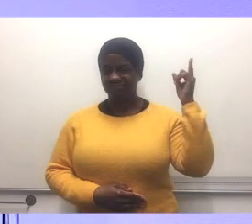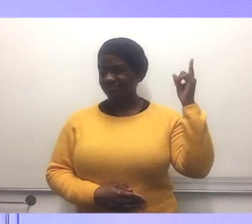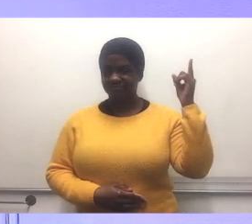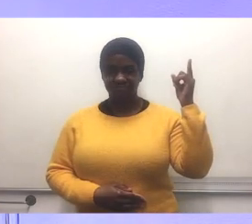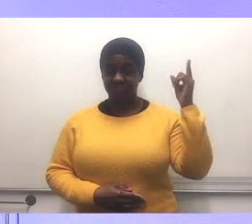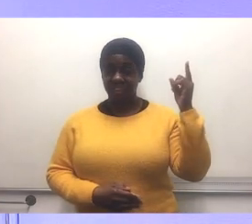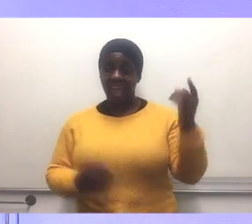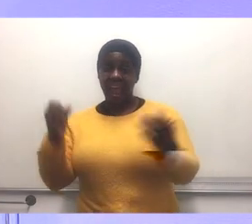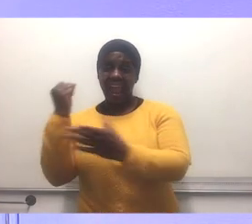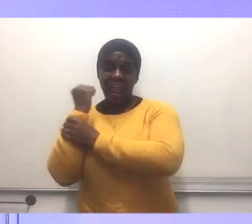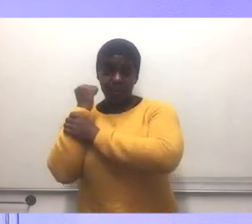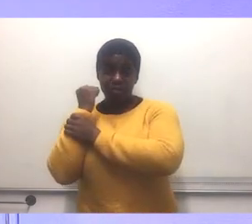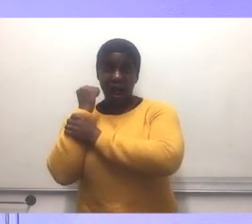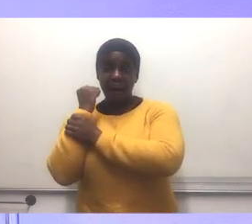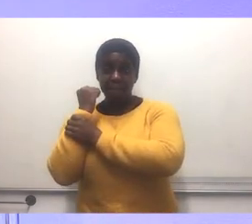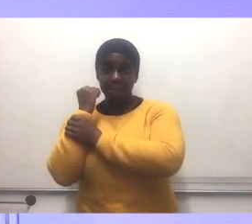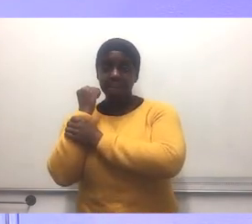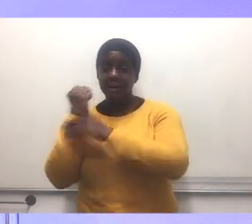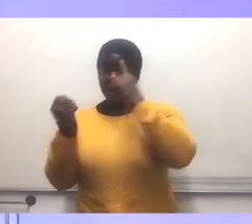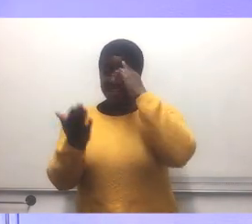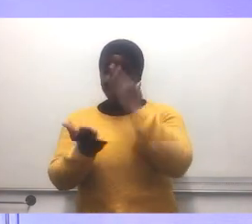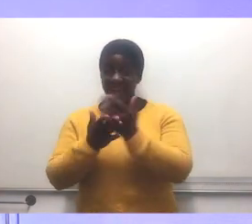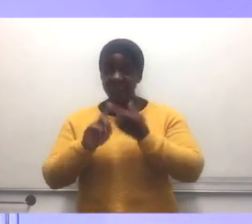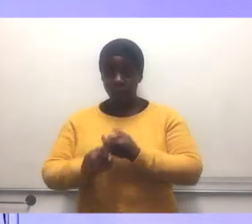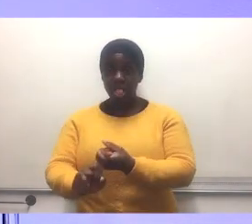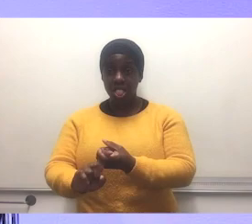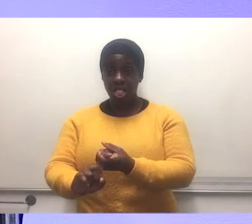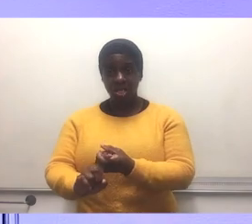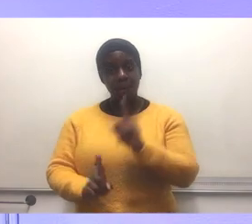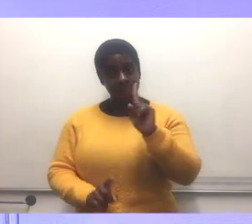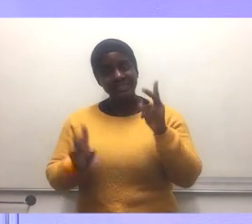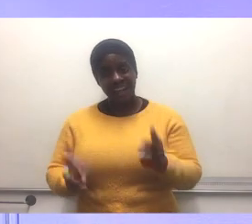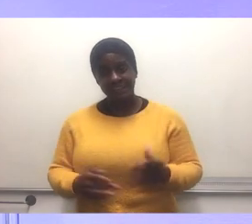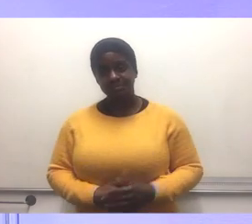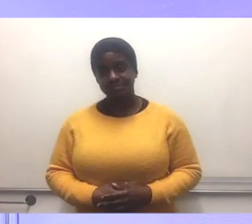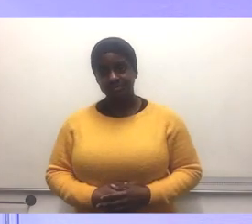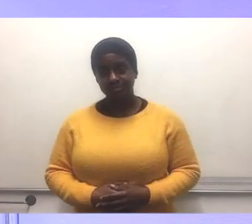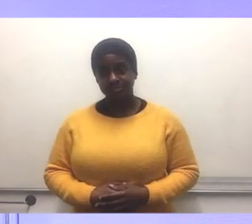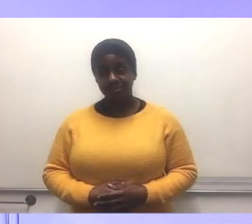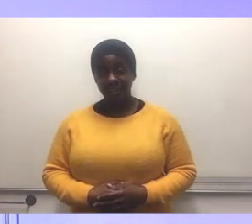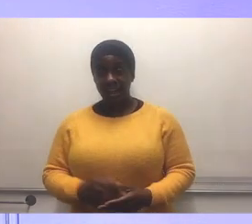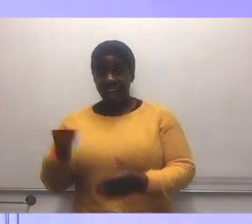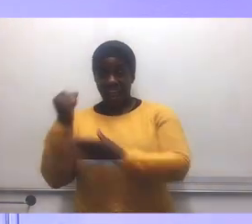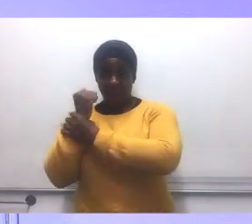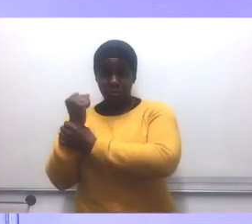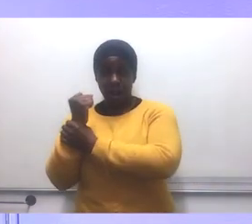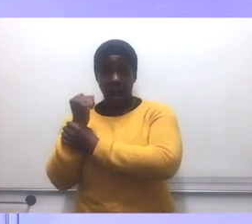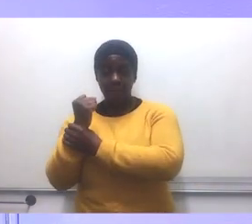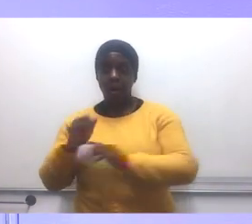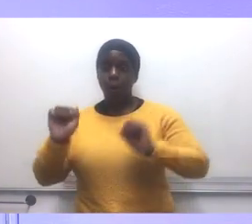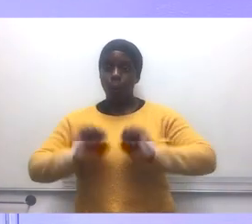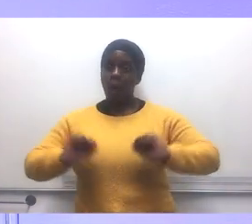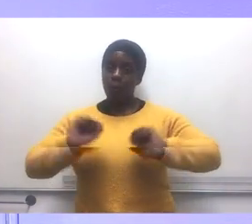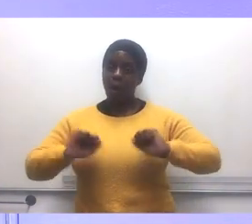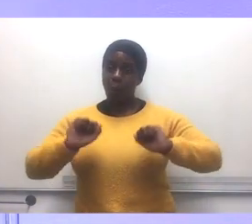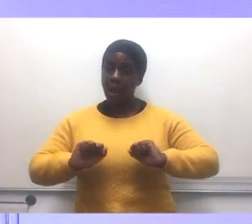faithful as he was, Abraham is dead. And Abraham will await the